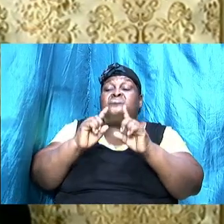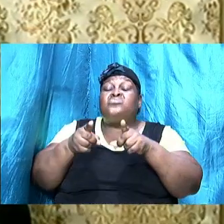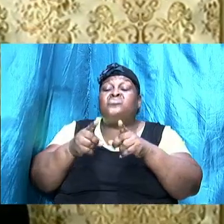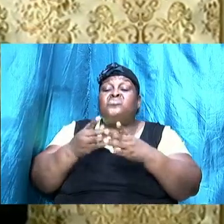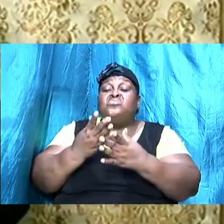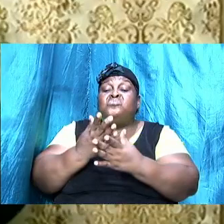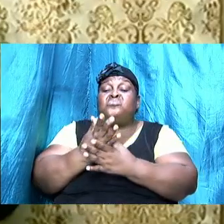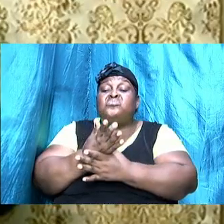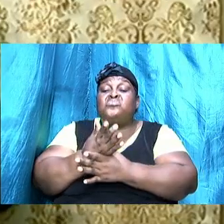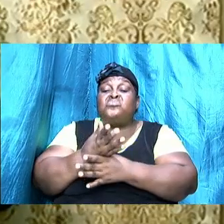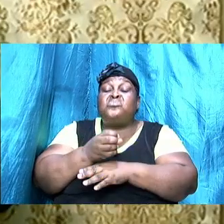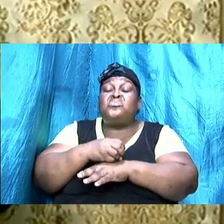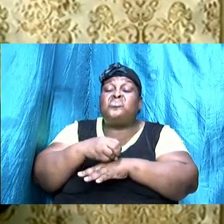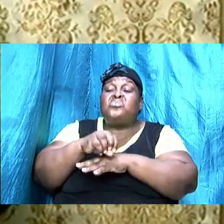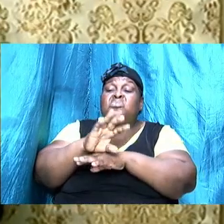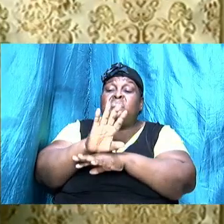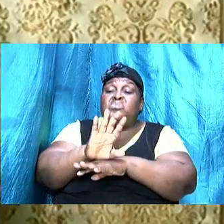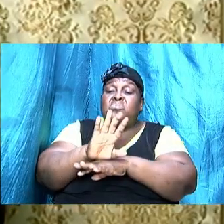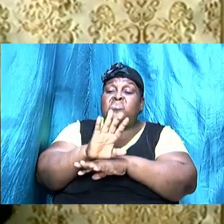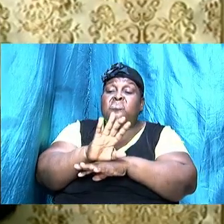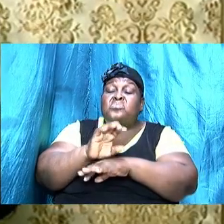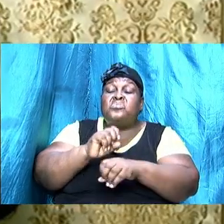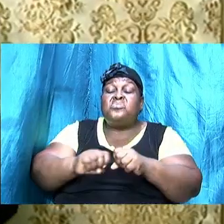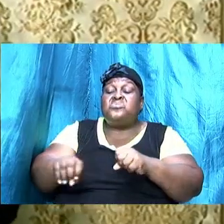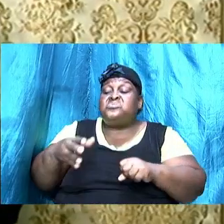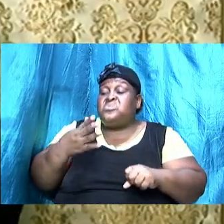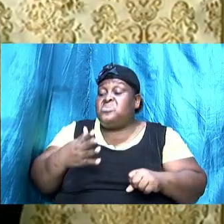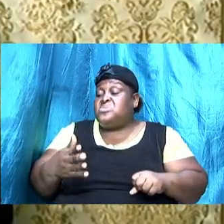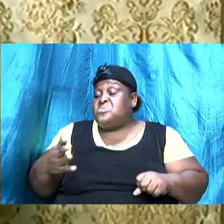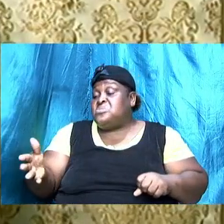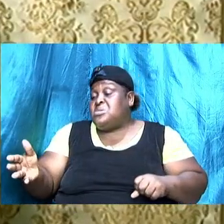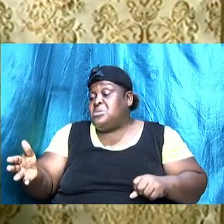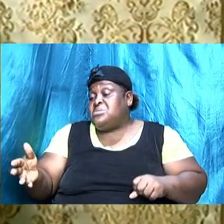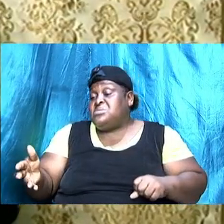so that things can be streamlined. It might be,